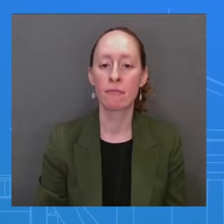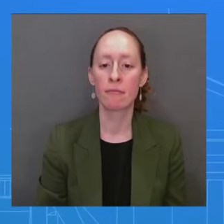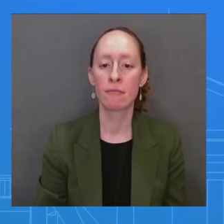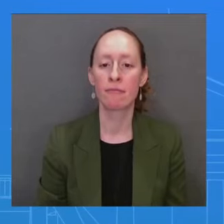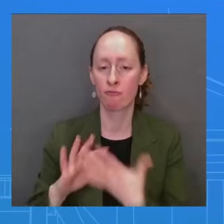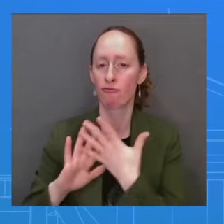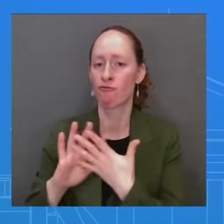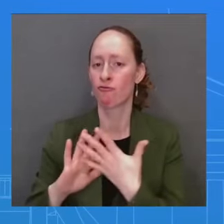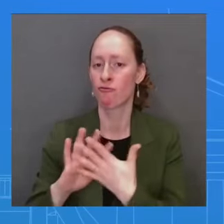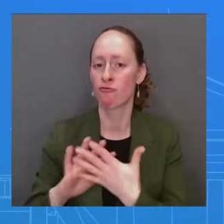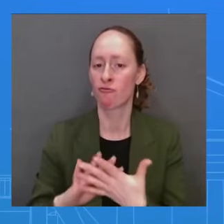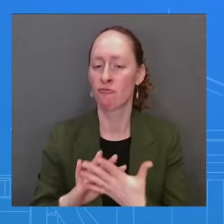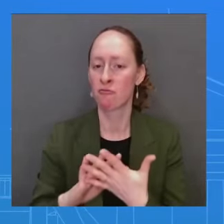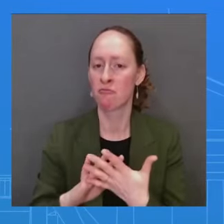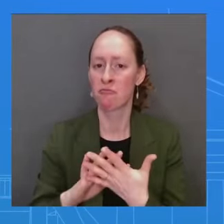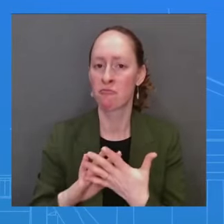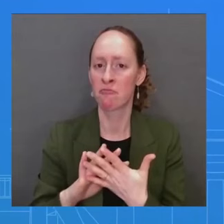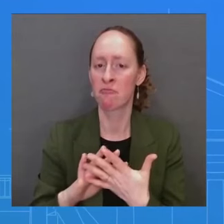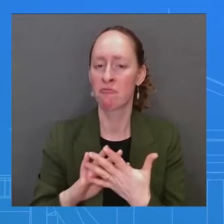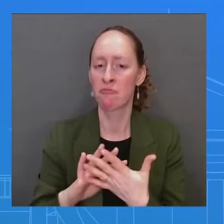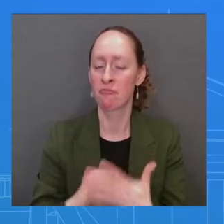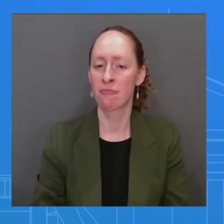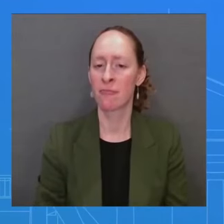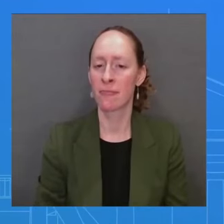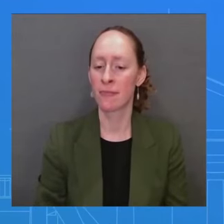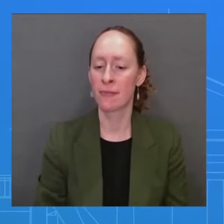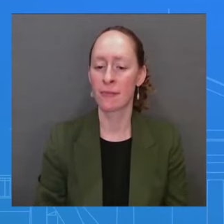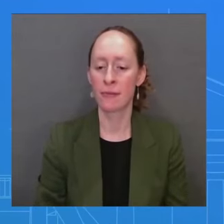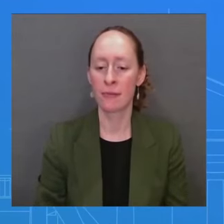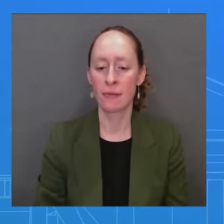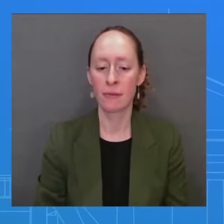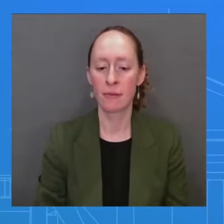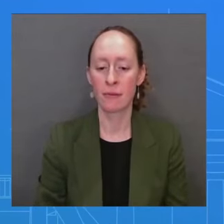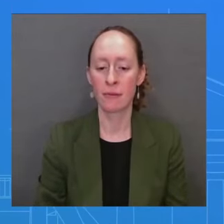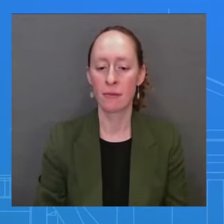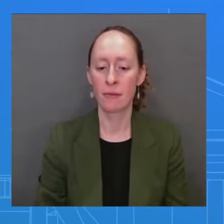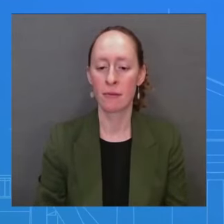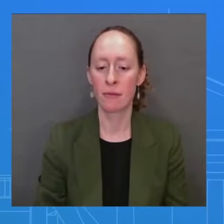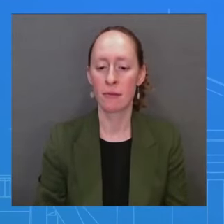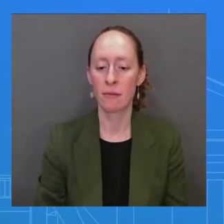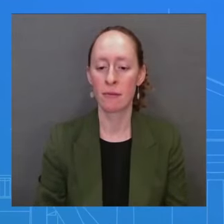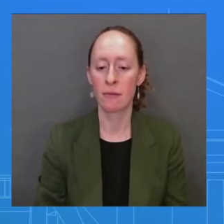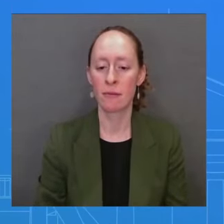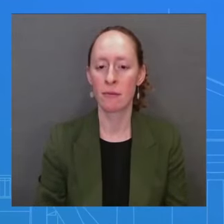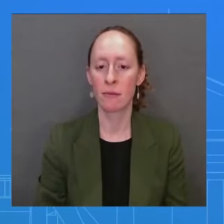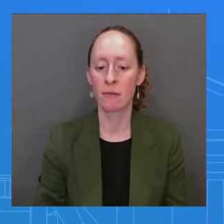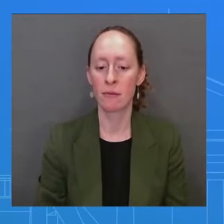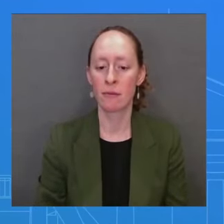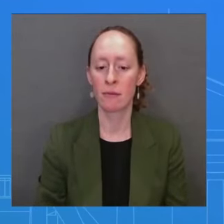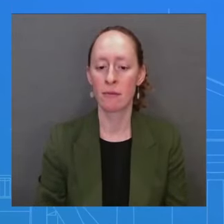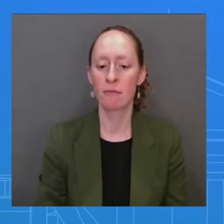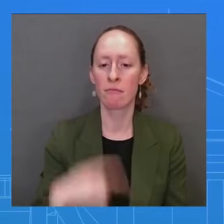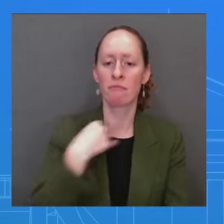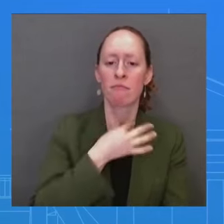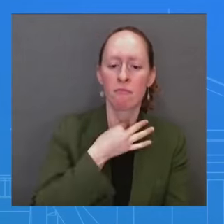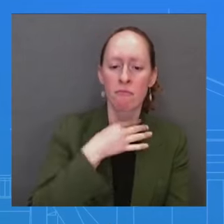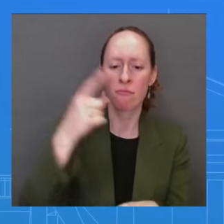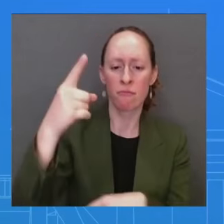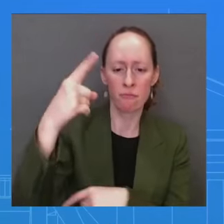I have two questions on Russia and North Korea and Hamas. First question, the Israeli